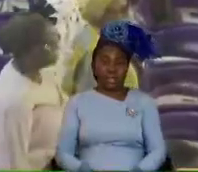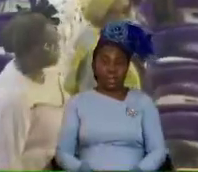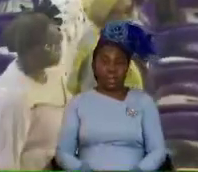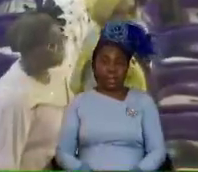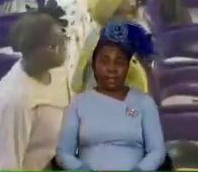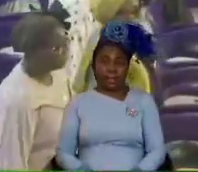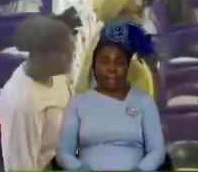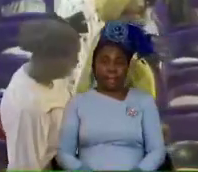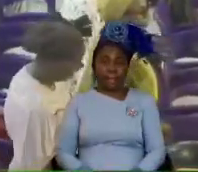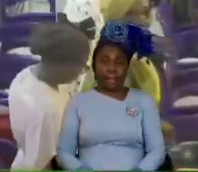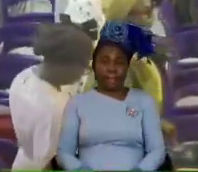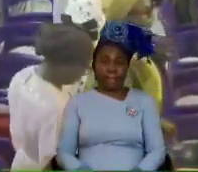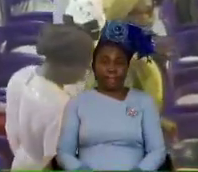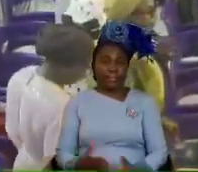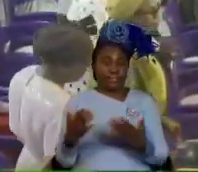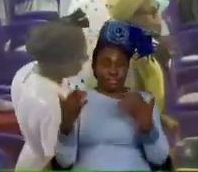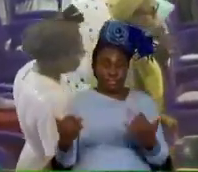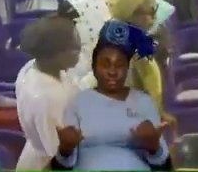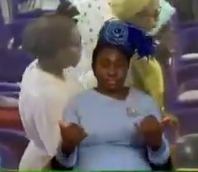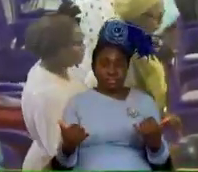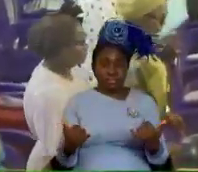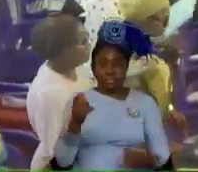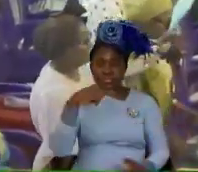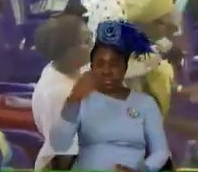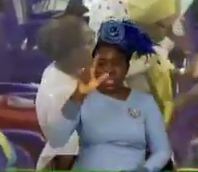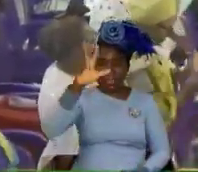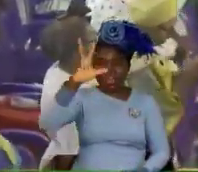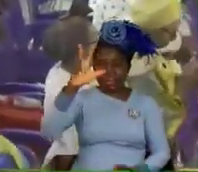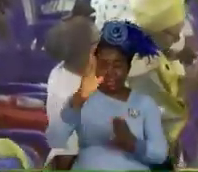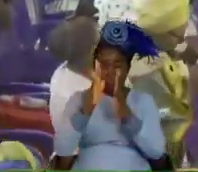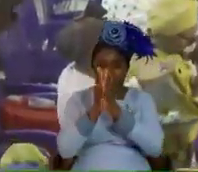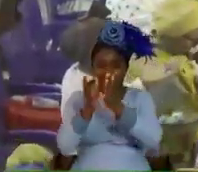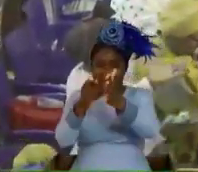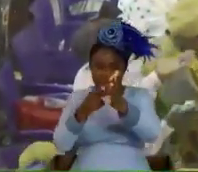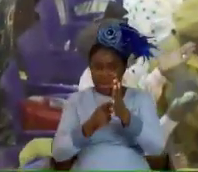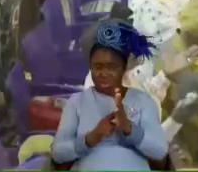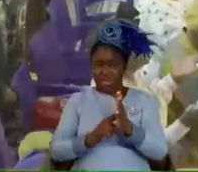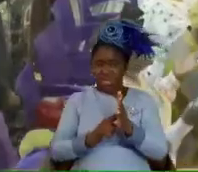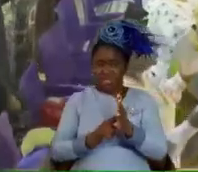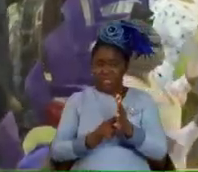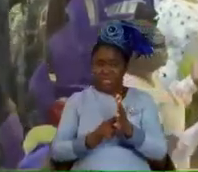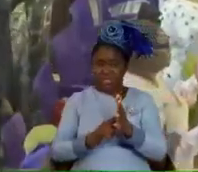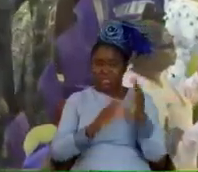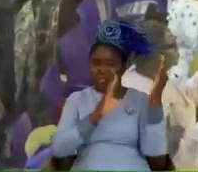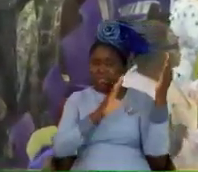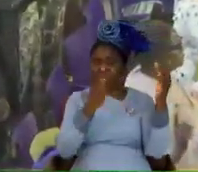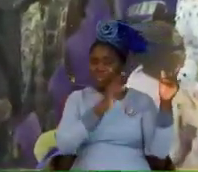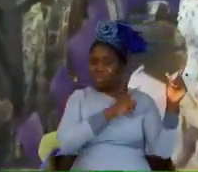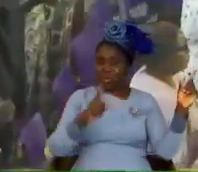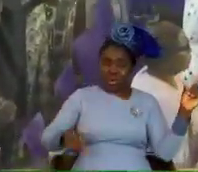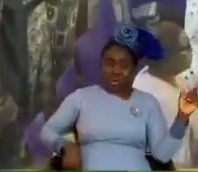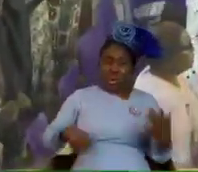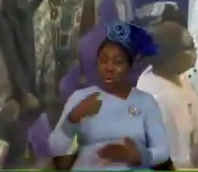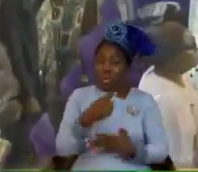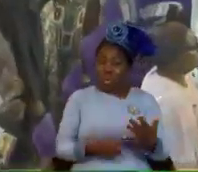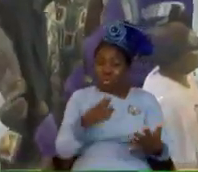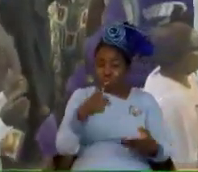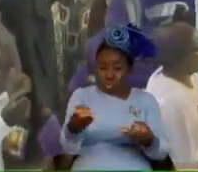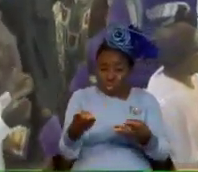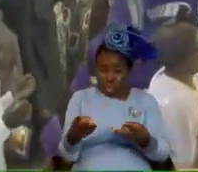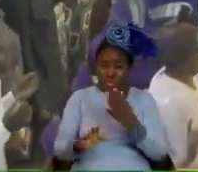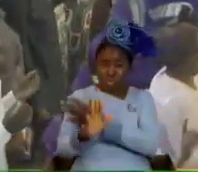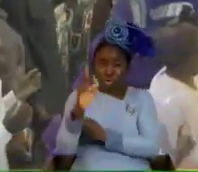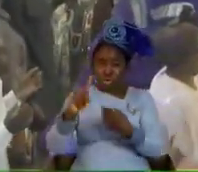Now bring three prayer requests before the Lord. That you want the Lord to do for you before coming